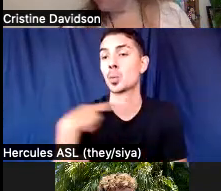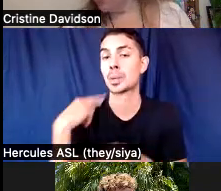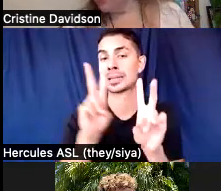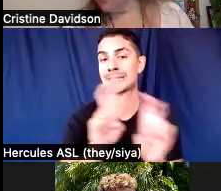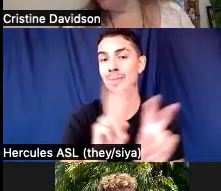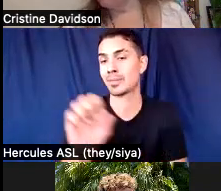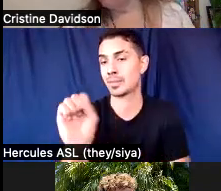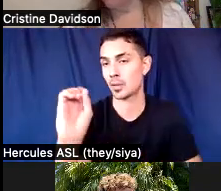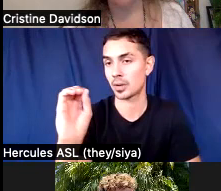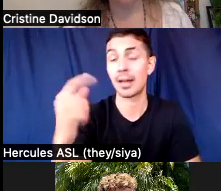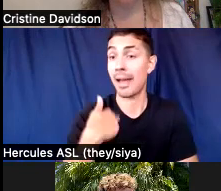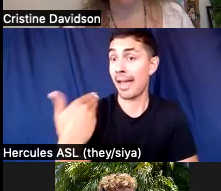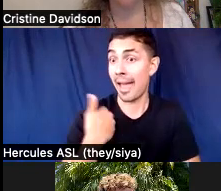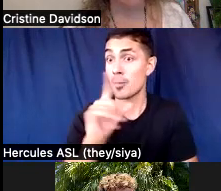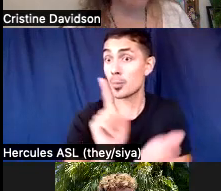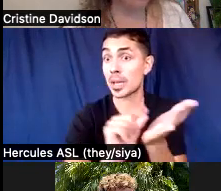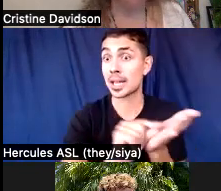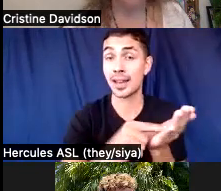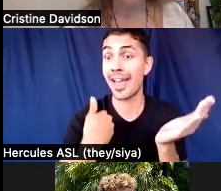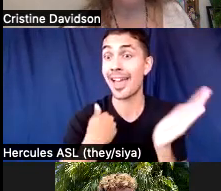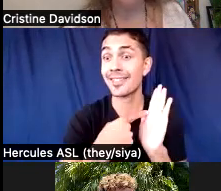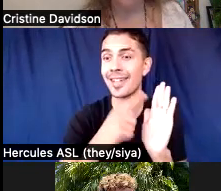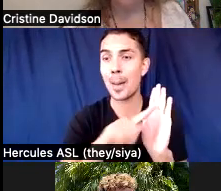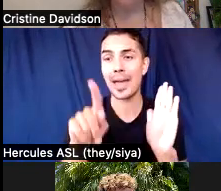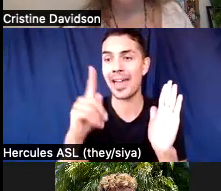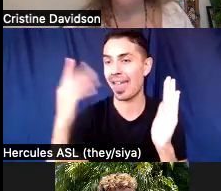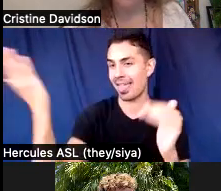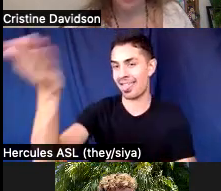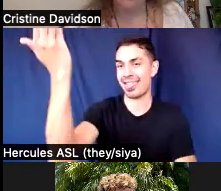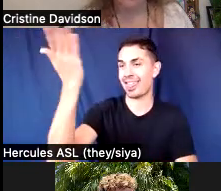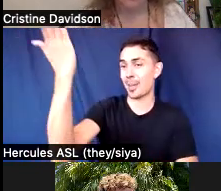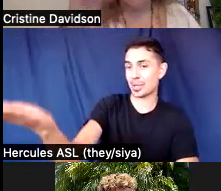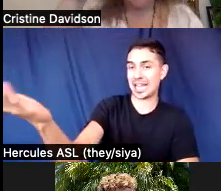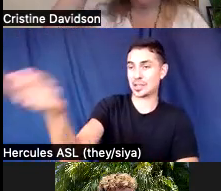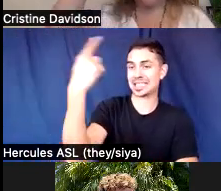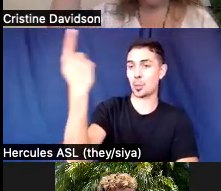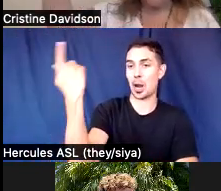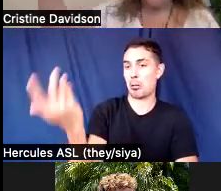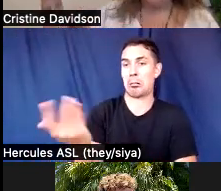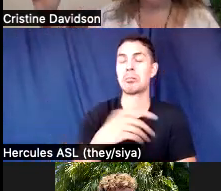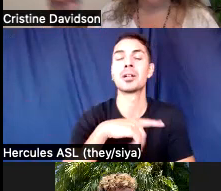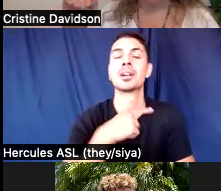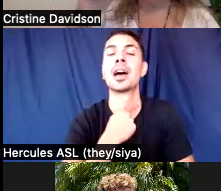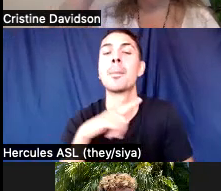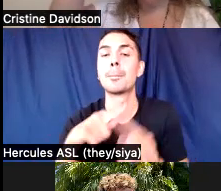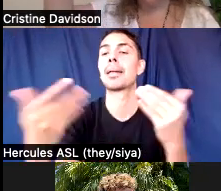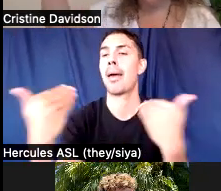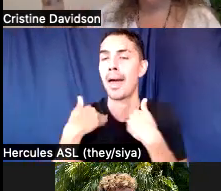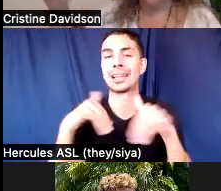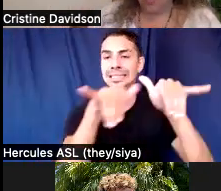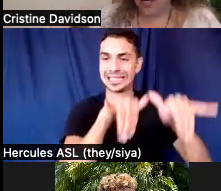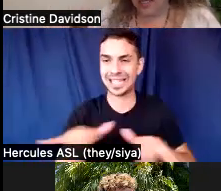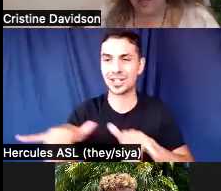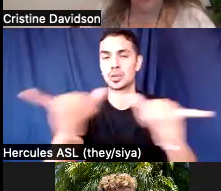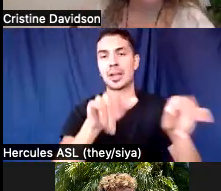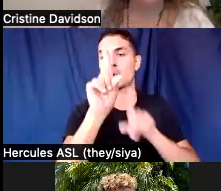I have it printed out, but I don't know where it went. But they have a standardized set of